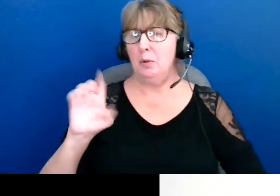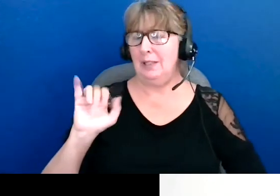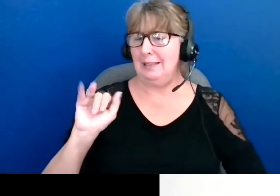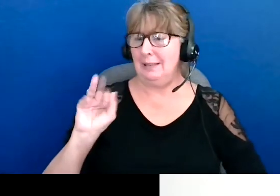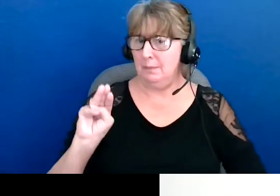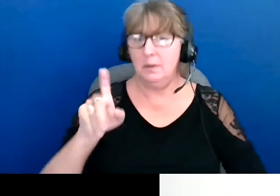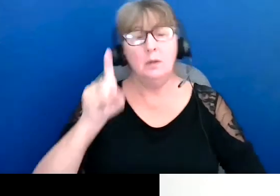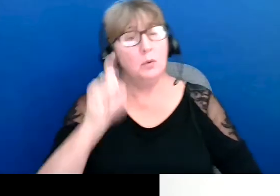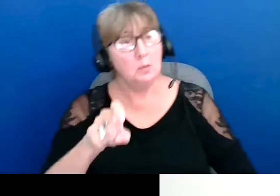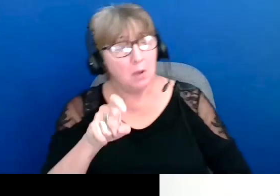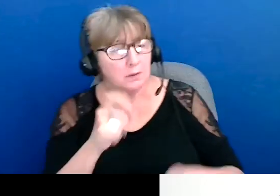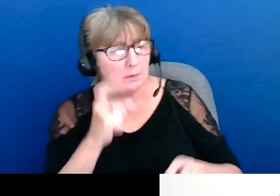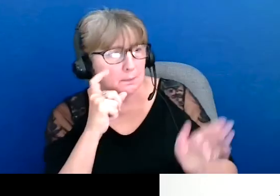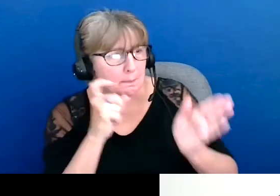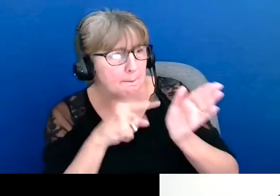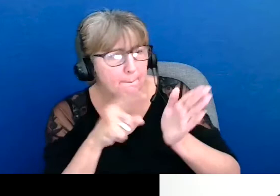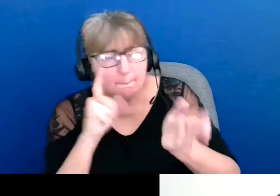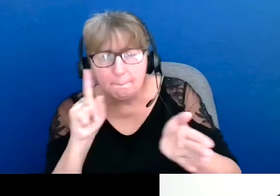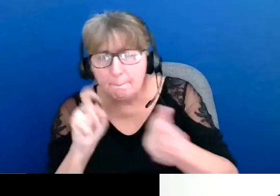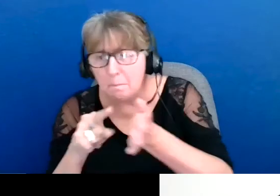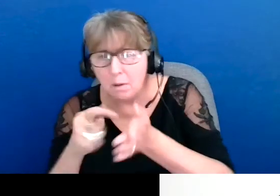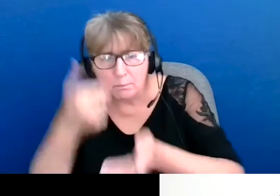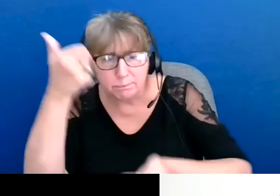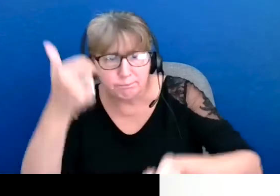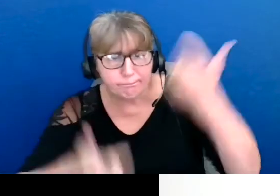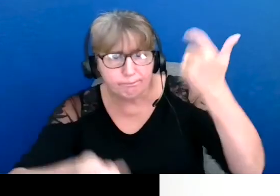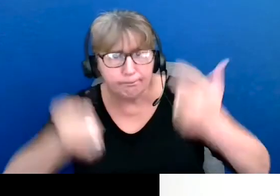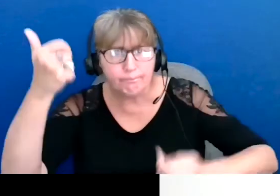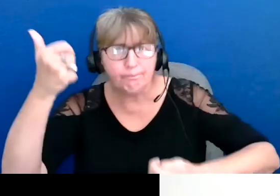spotting ableism and removing it from our community.